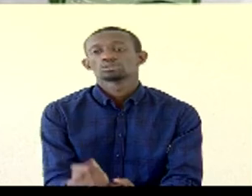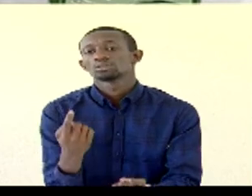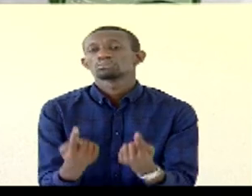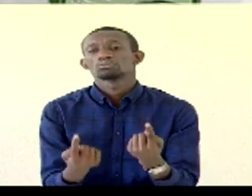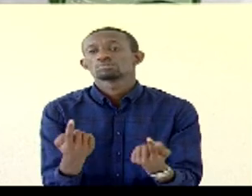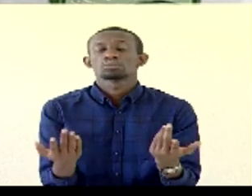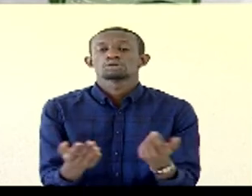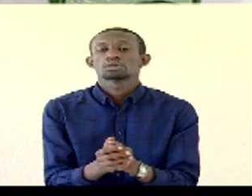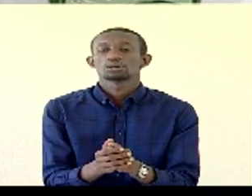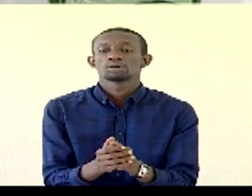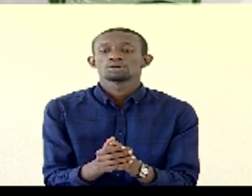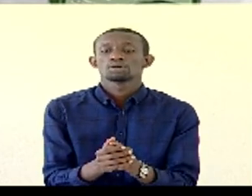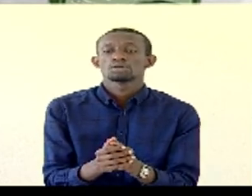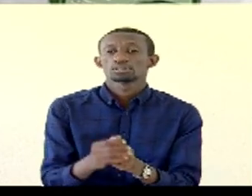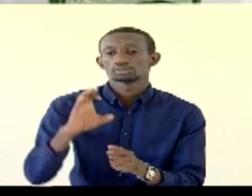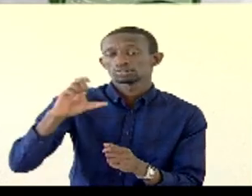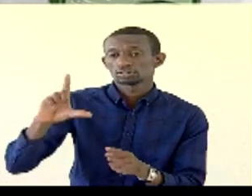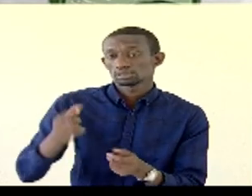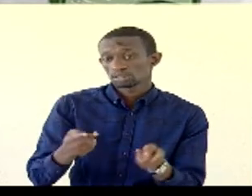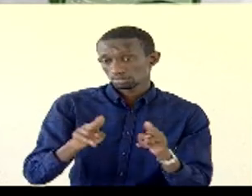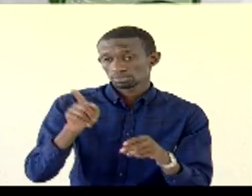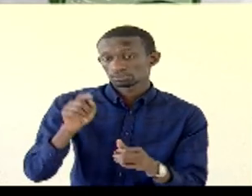telophase is taking place.